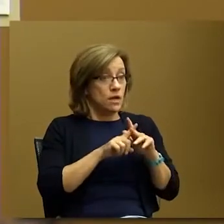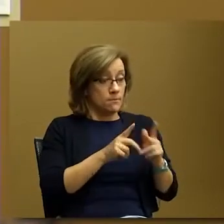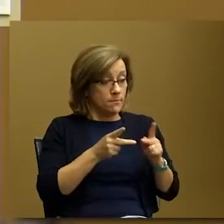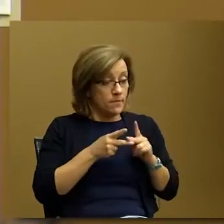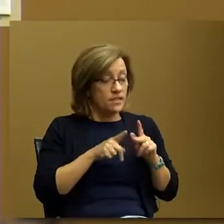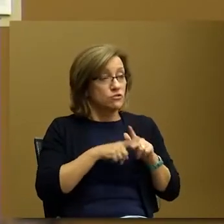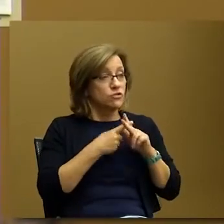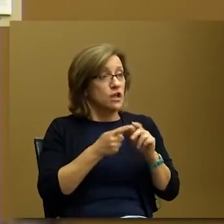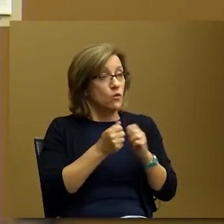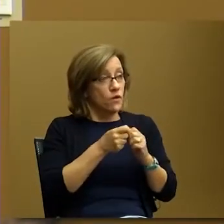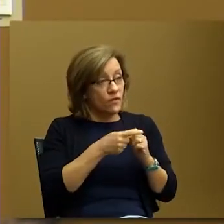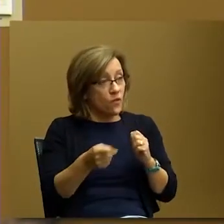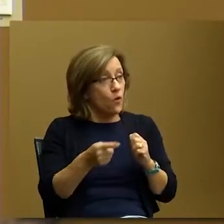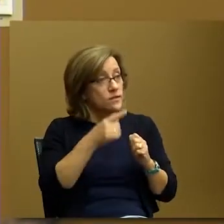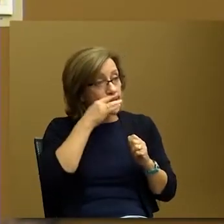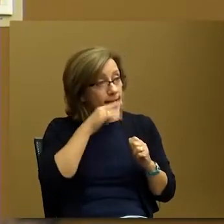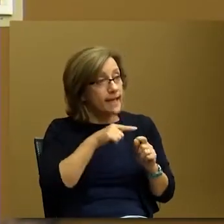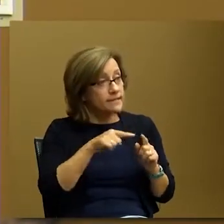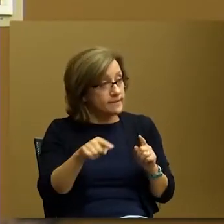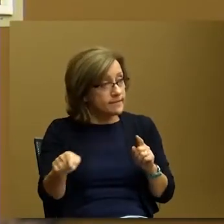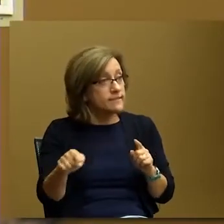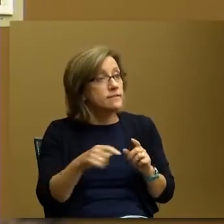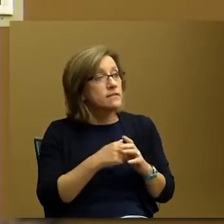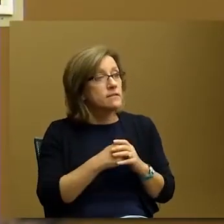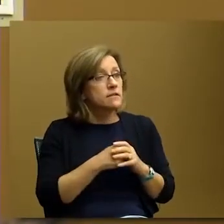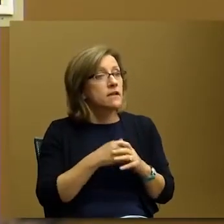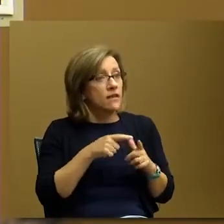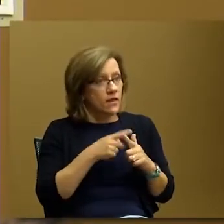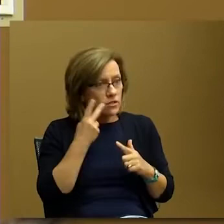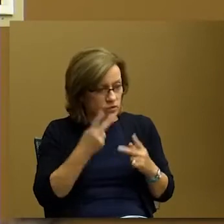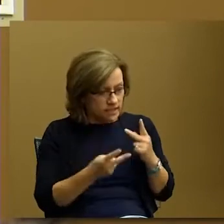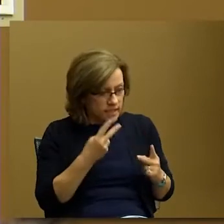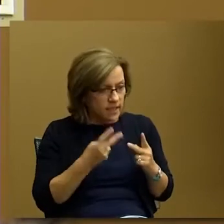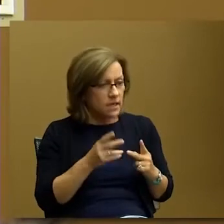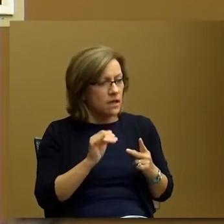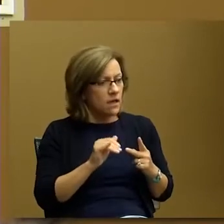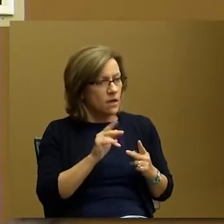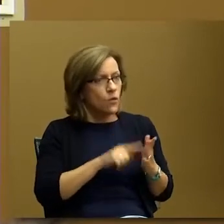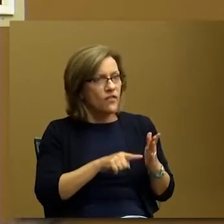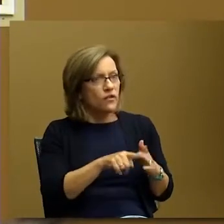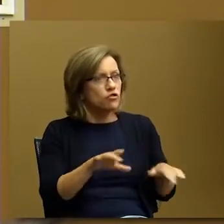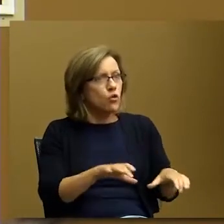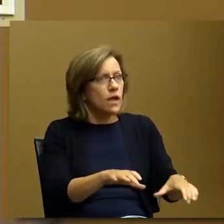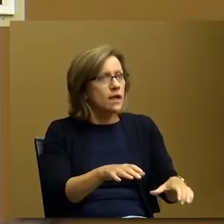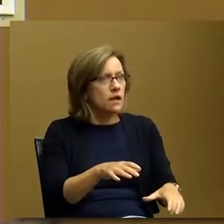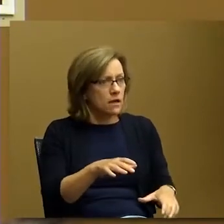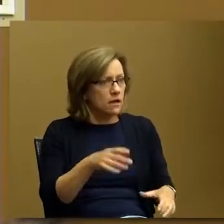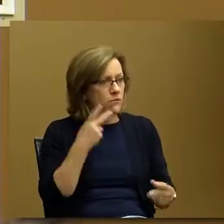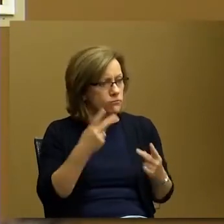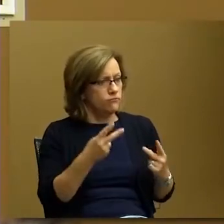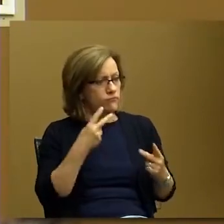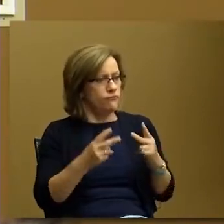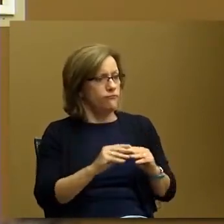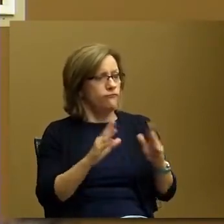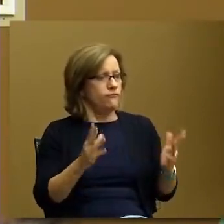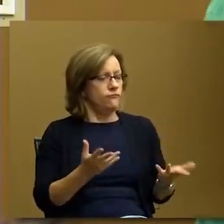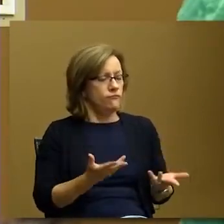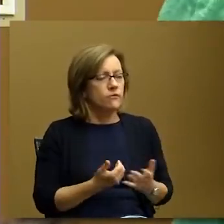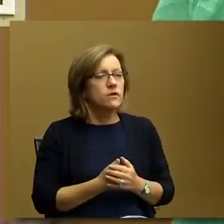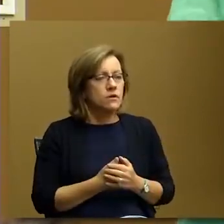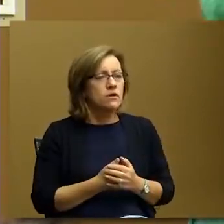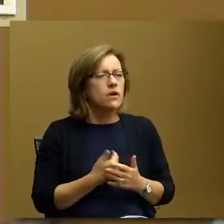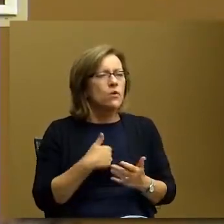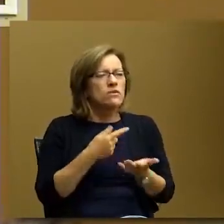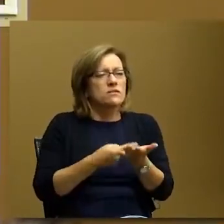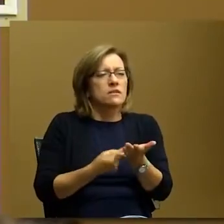those kids, because then you're really seeing what it is they're doing. Okay, and we're going to get into a little bit more of what